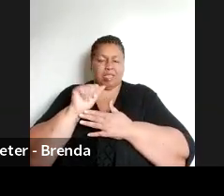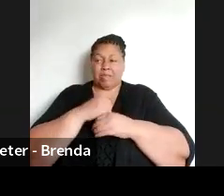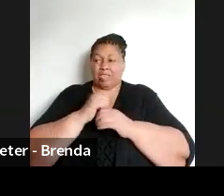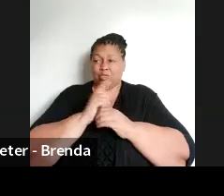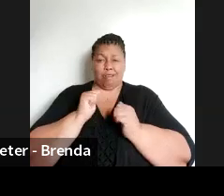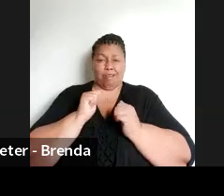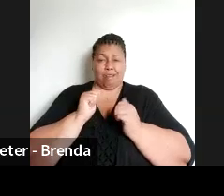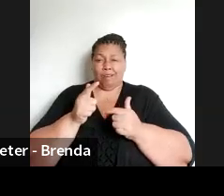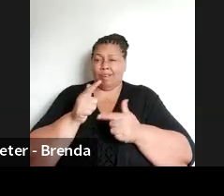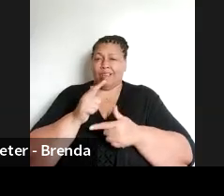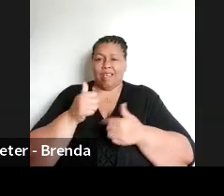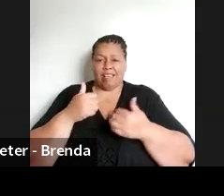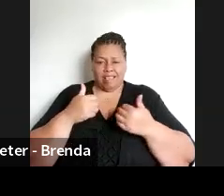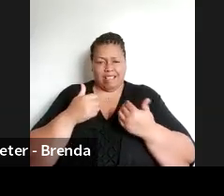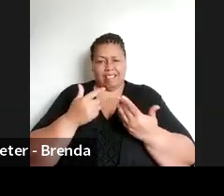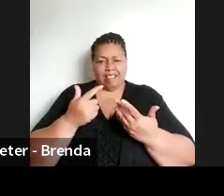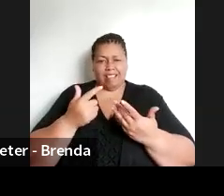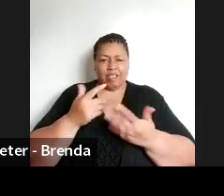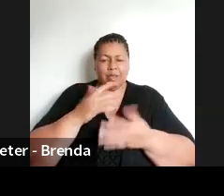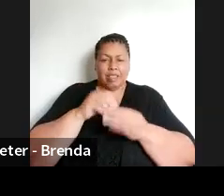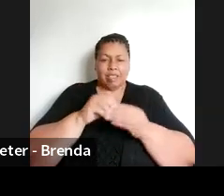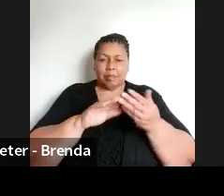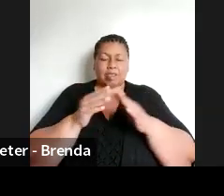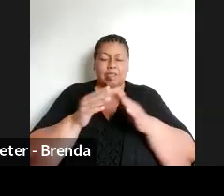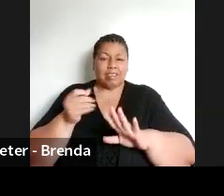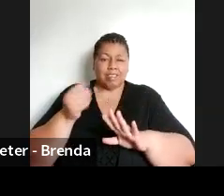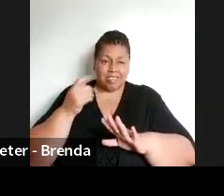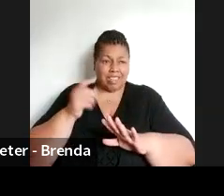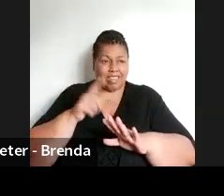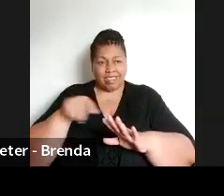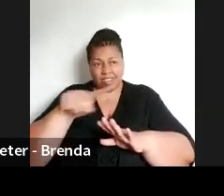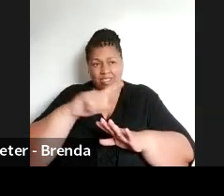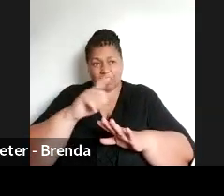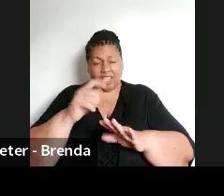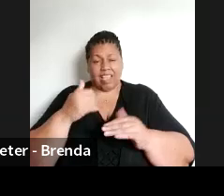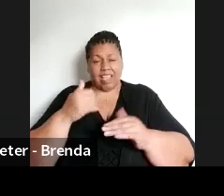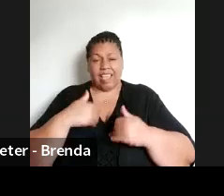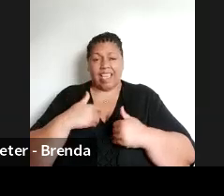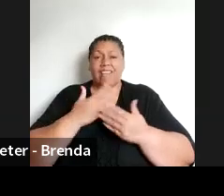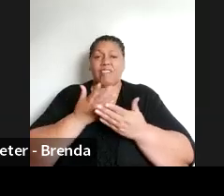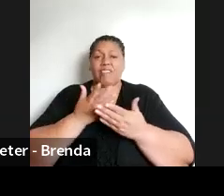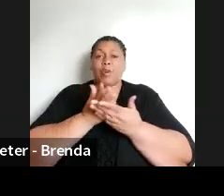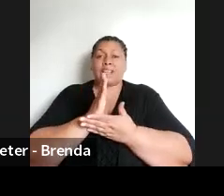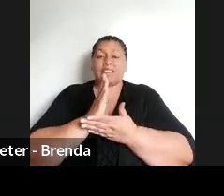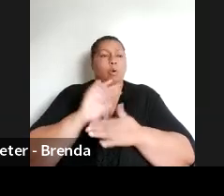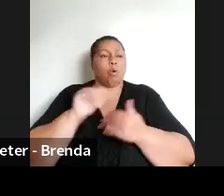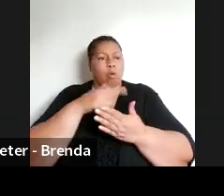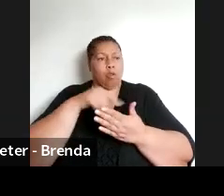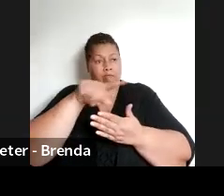disability. And it's important to make sure that all of them have their rights and all of them are being served. Yeah, great